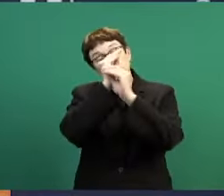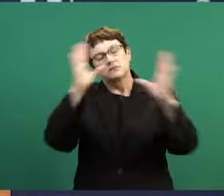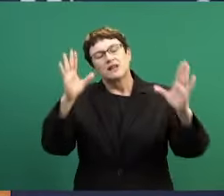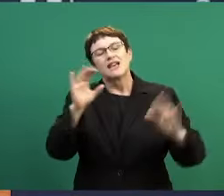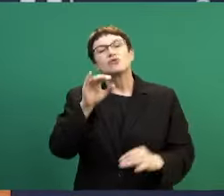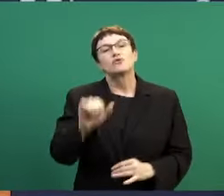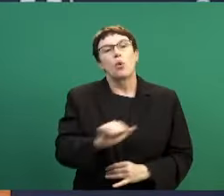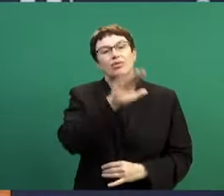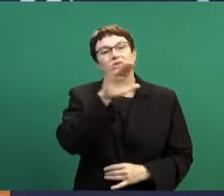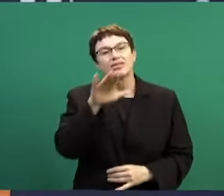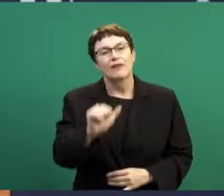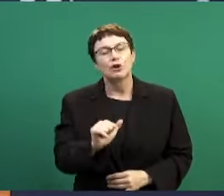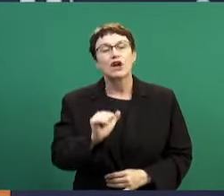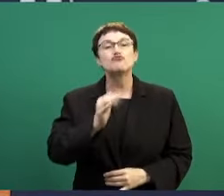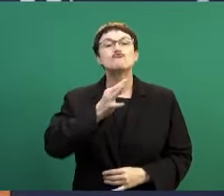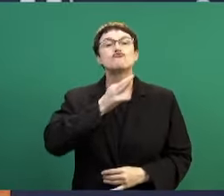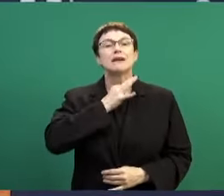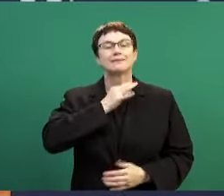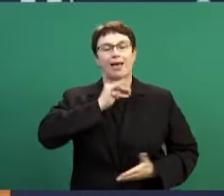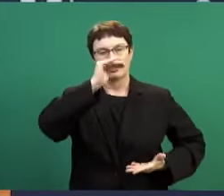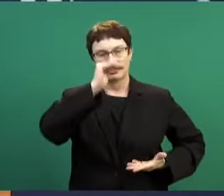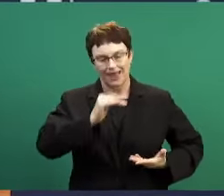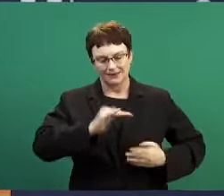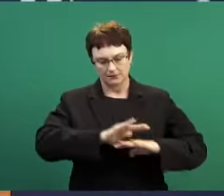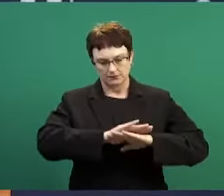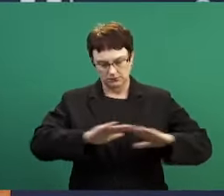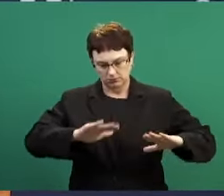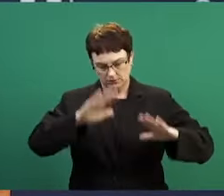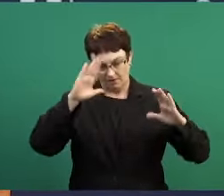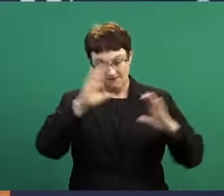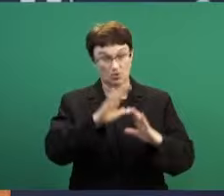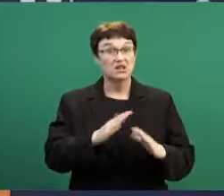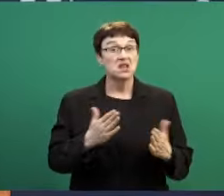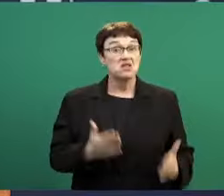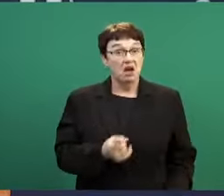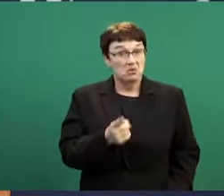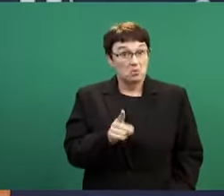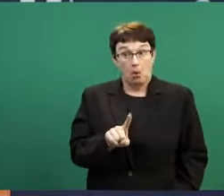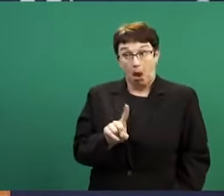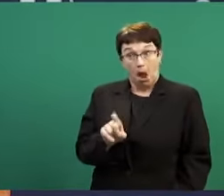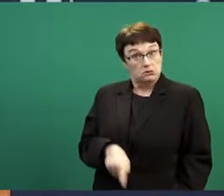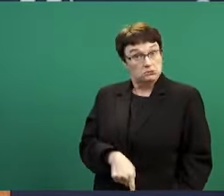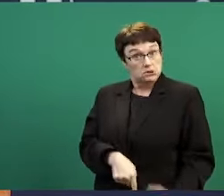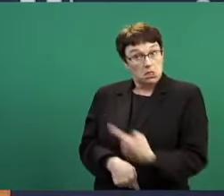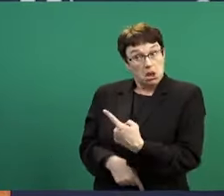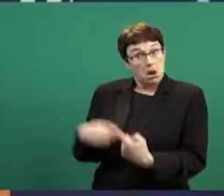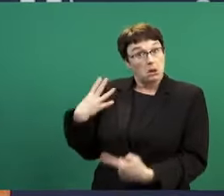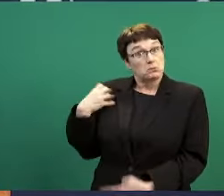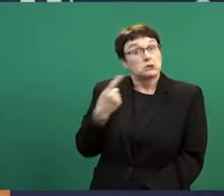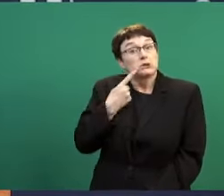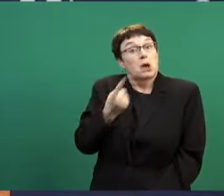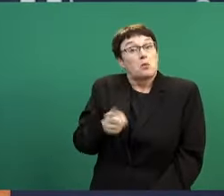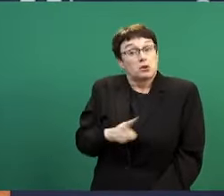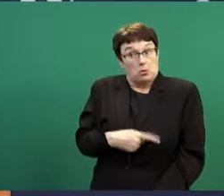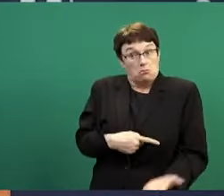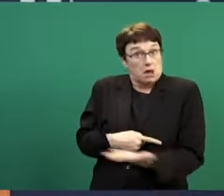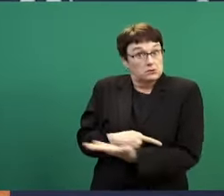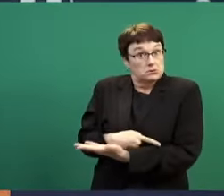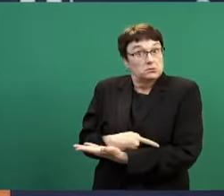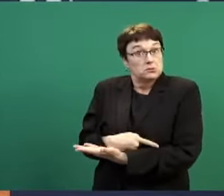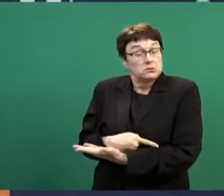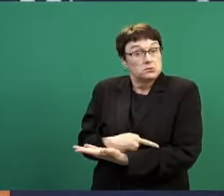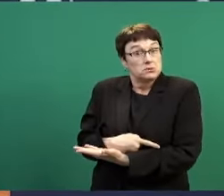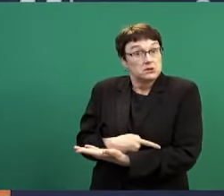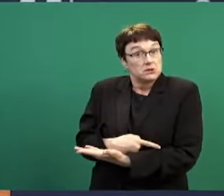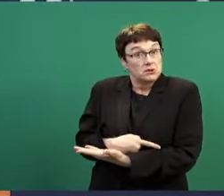so forth. If you were to ask the Minister of Finance what his response is to the